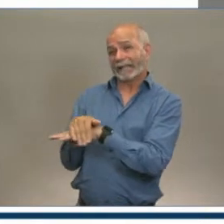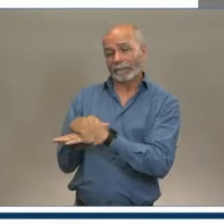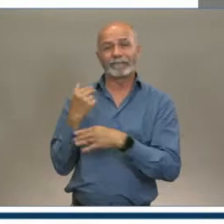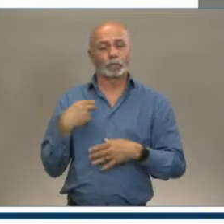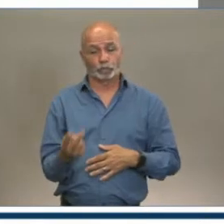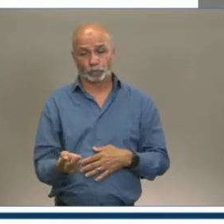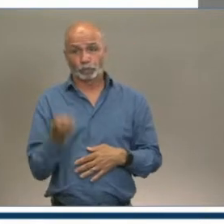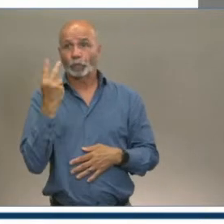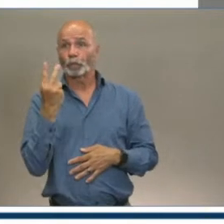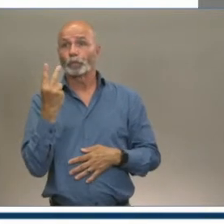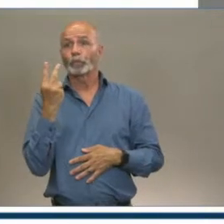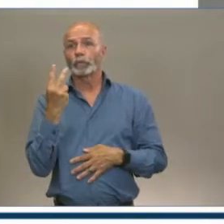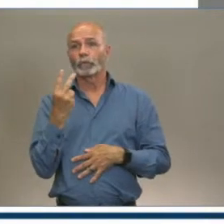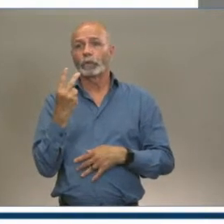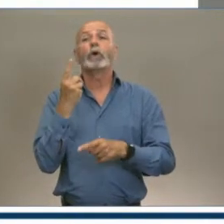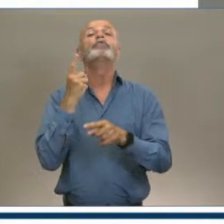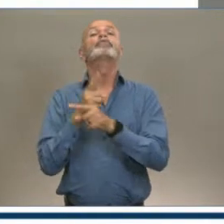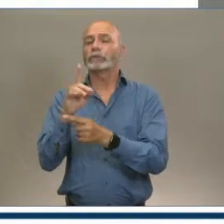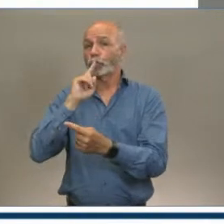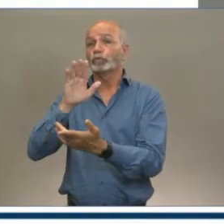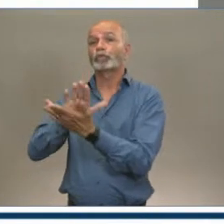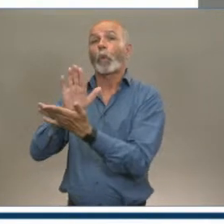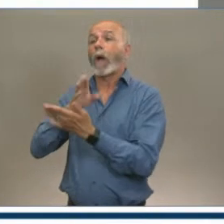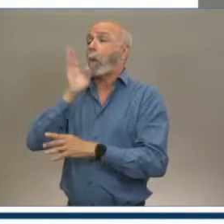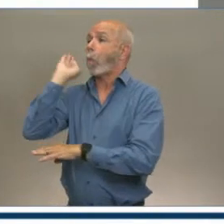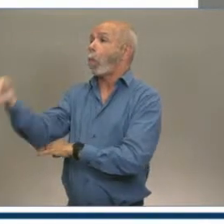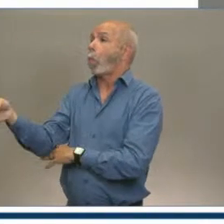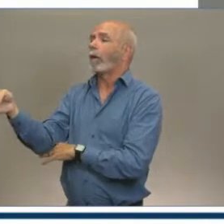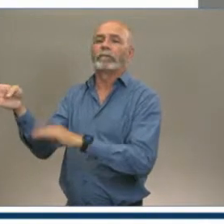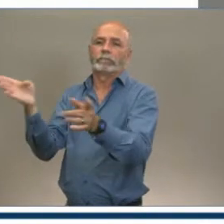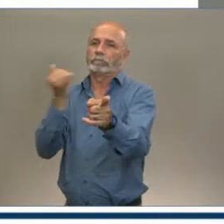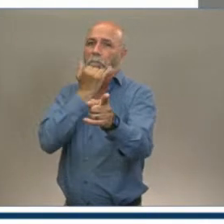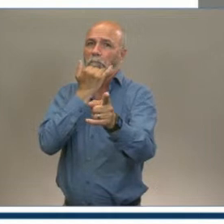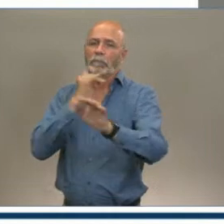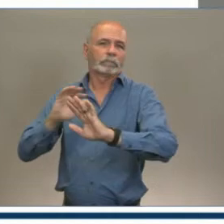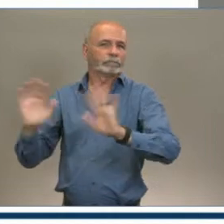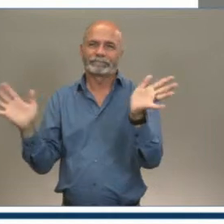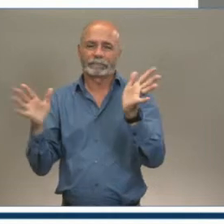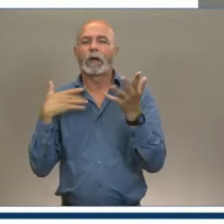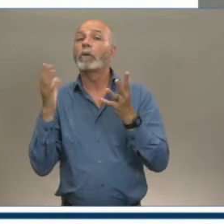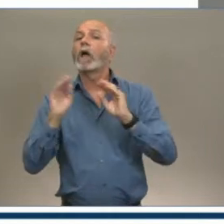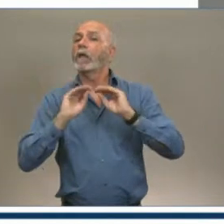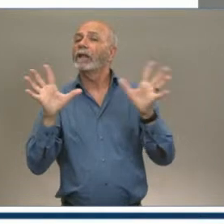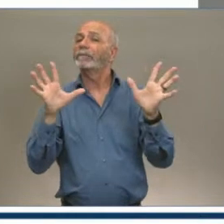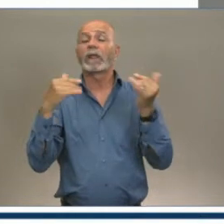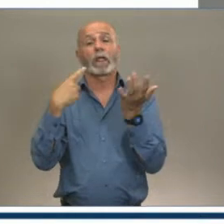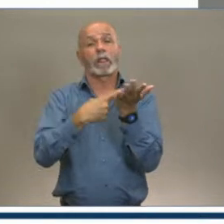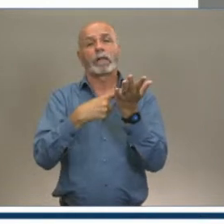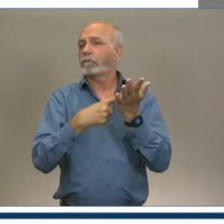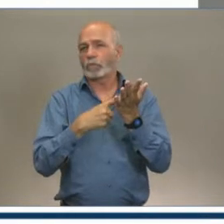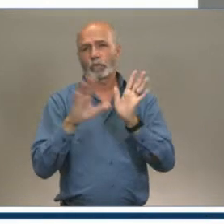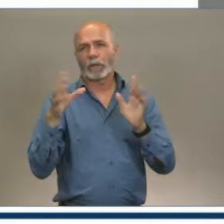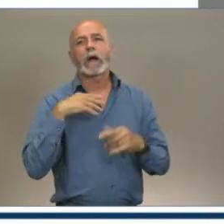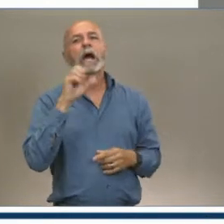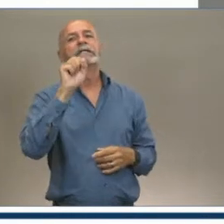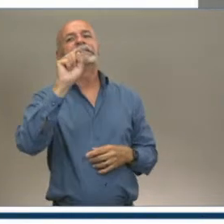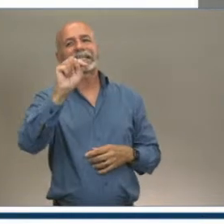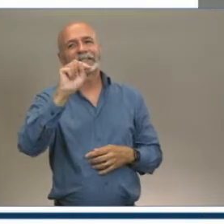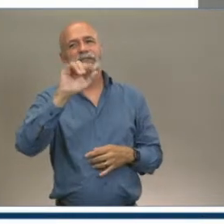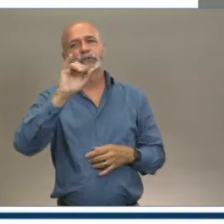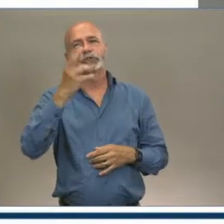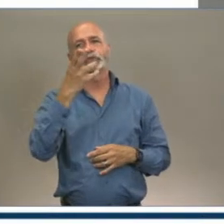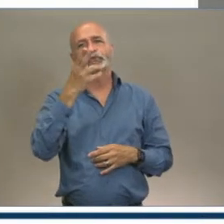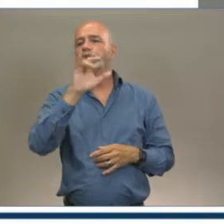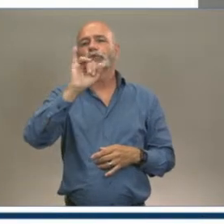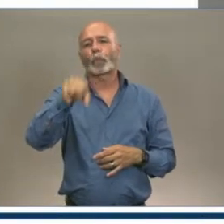school. We clarified it this morning that they're related to St. Joseph's A. McKay School. We weren't able to,